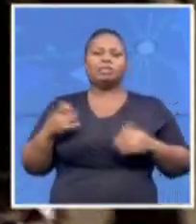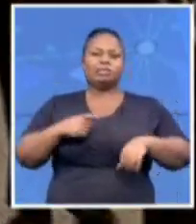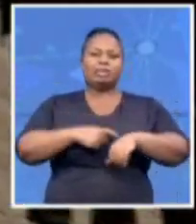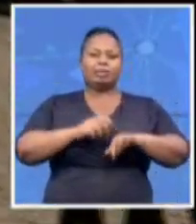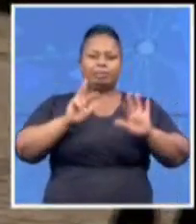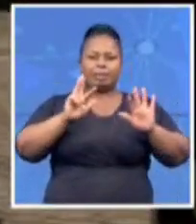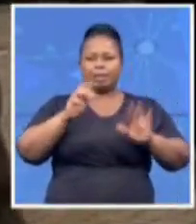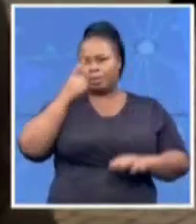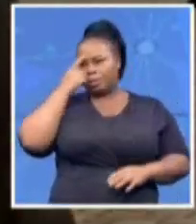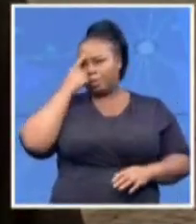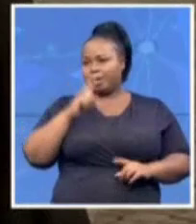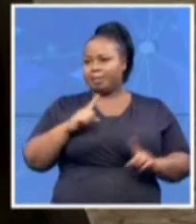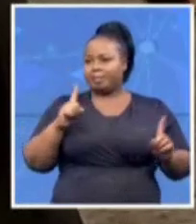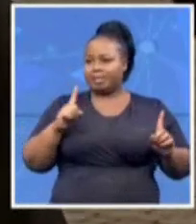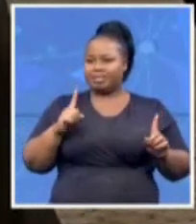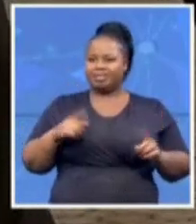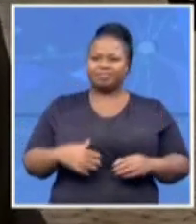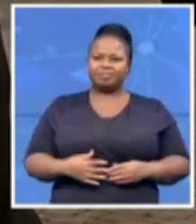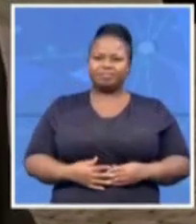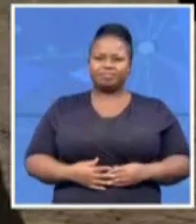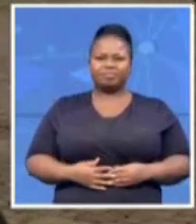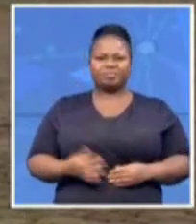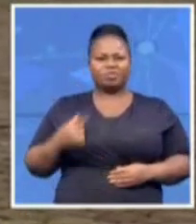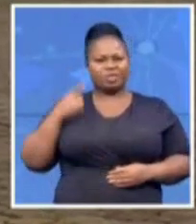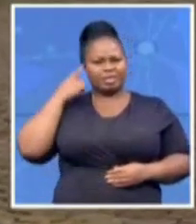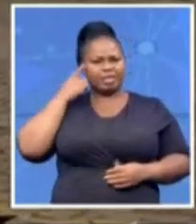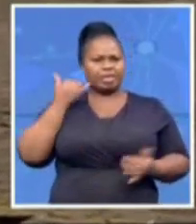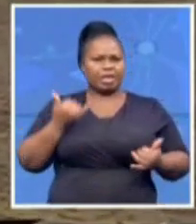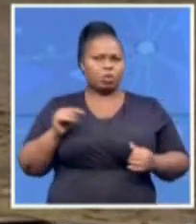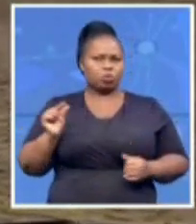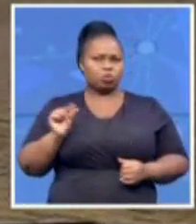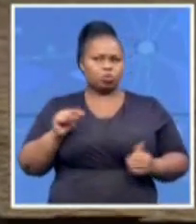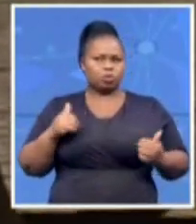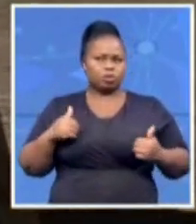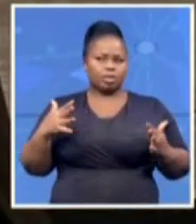things are going to get underway very shortly now. Back to you, Desiree, in the studio.